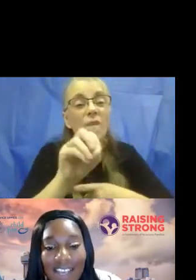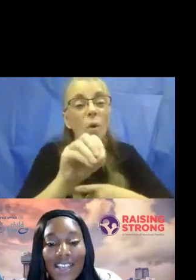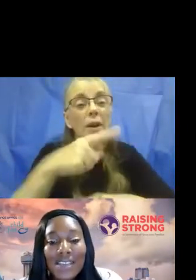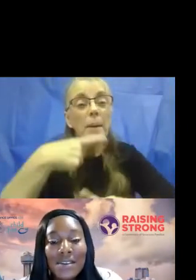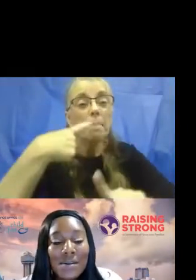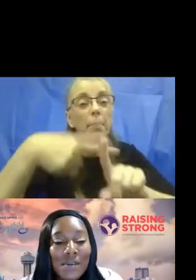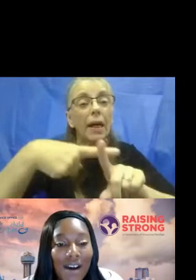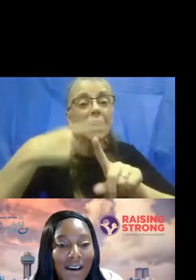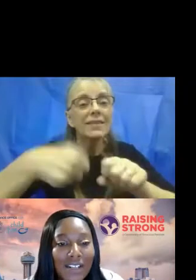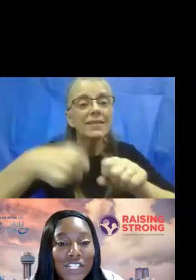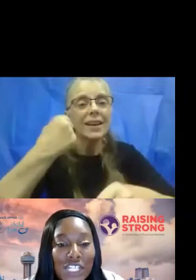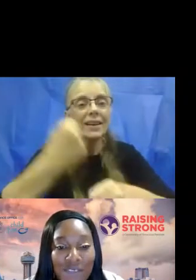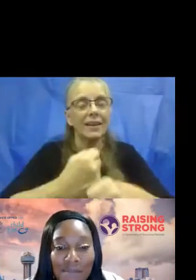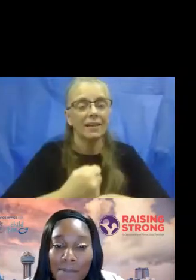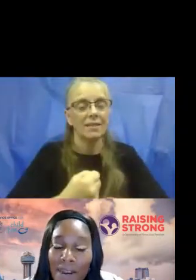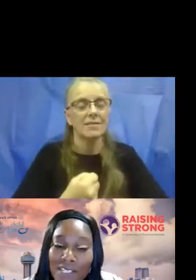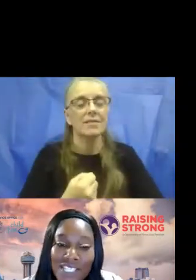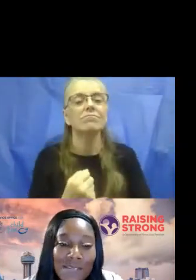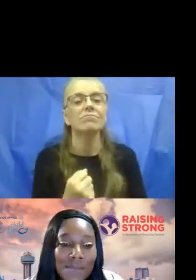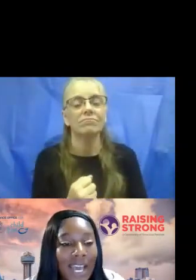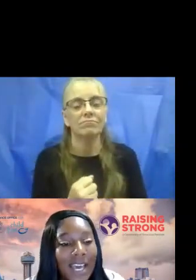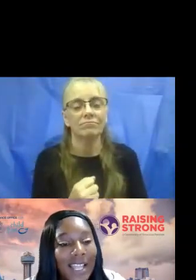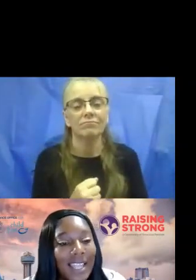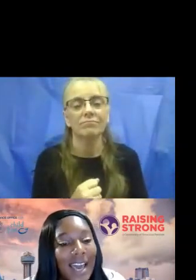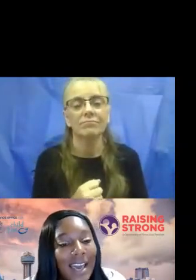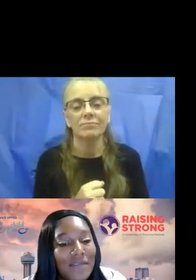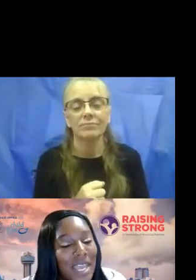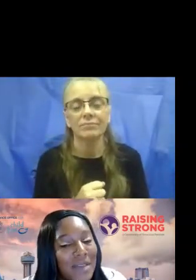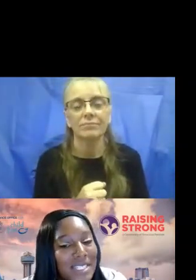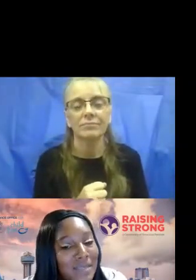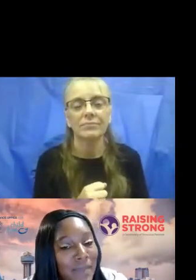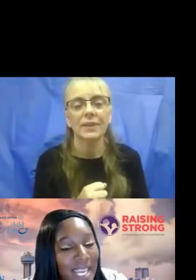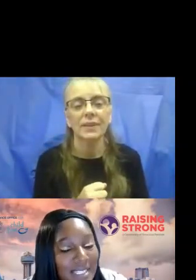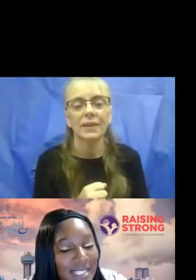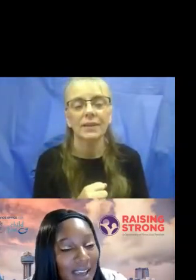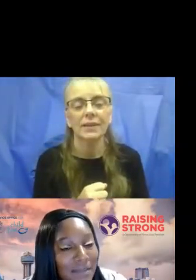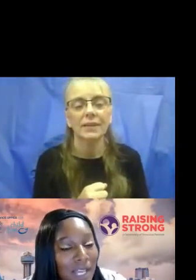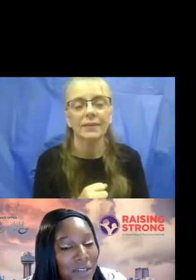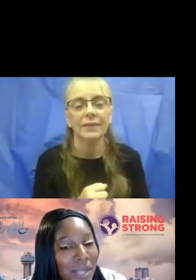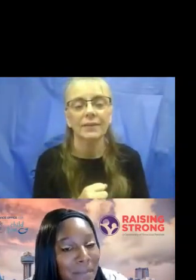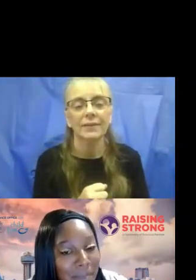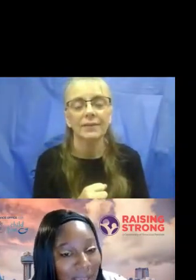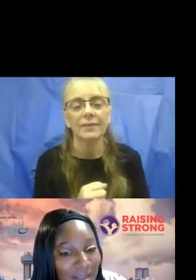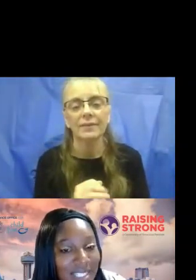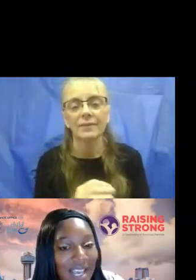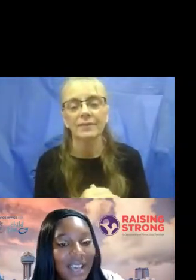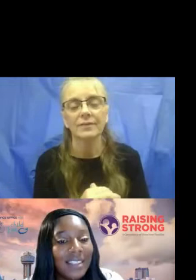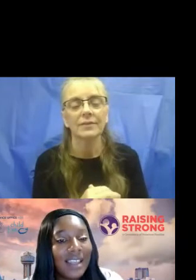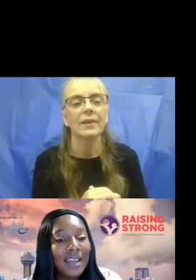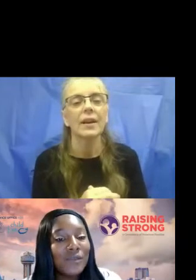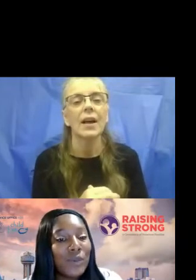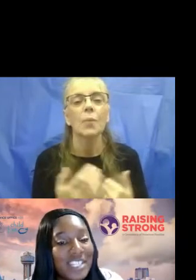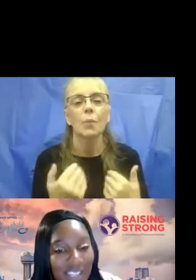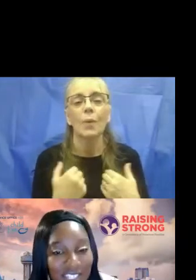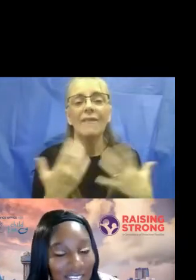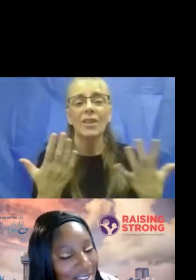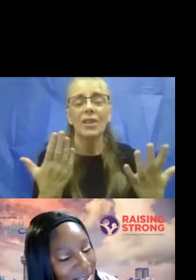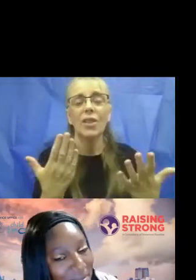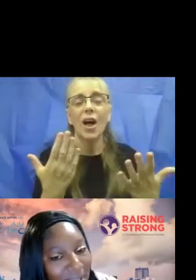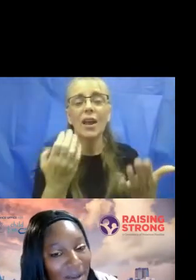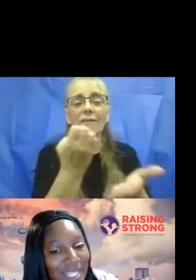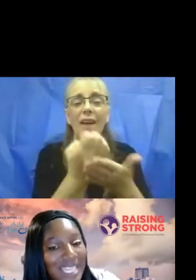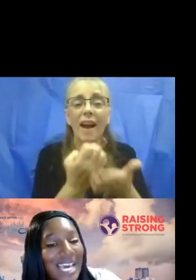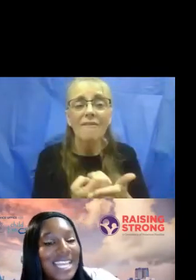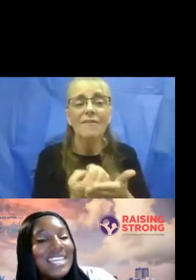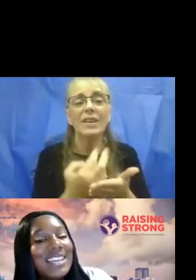years. You all, Nurse Family Partnership got a lot of evidence based under their belt, a lot of research under